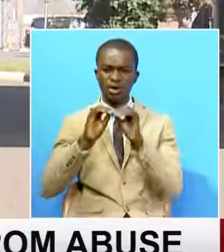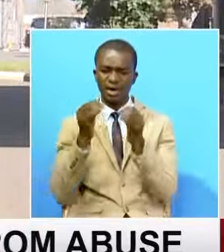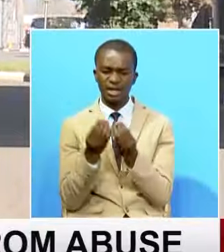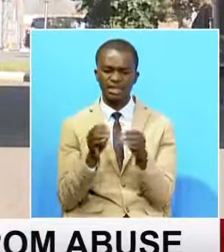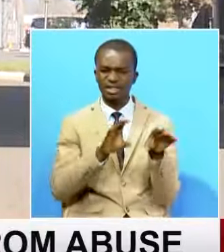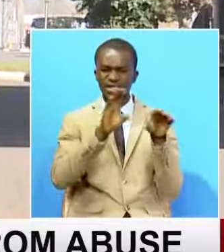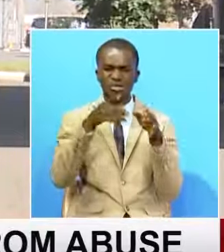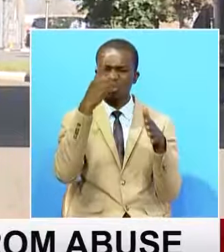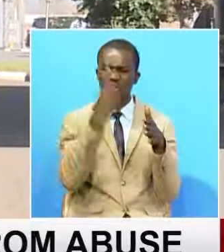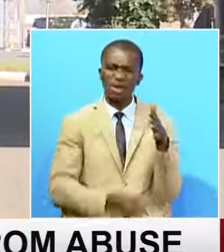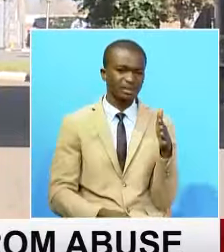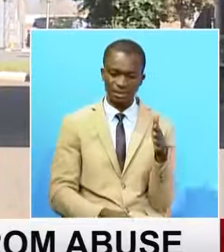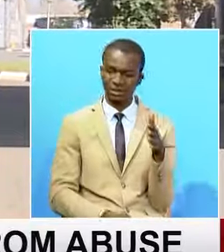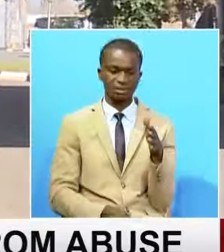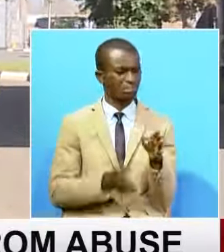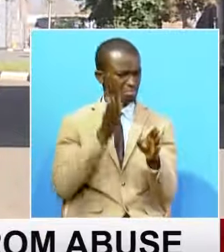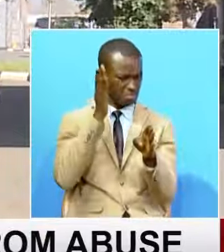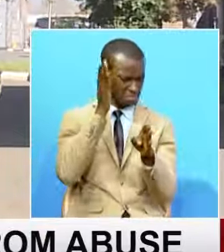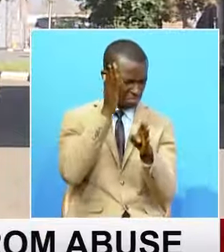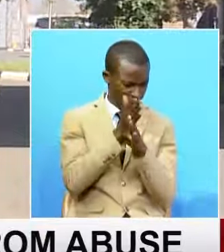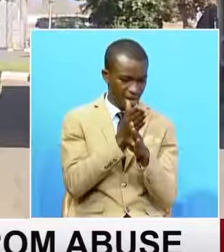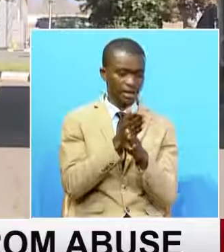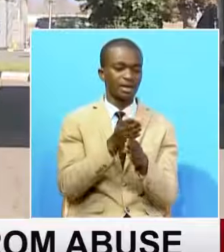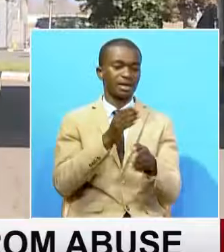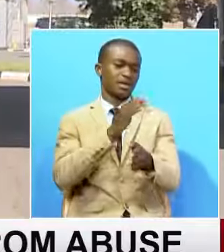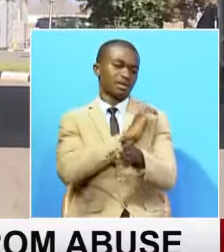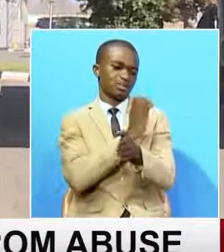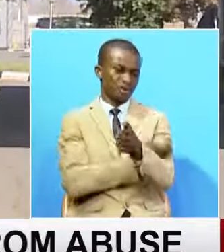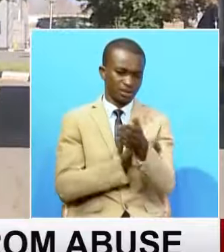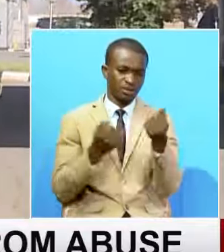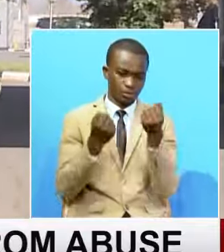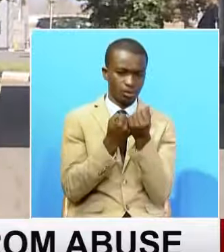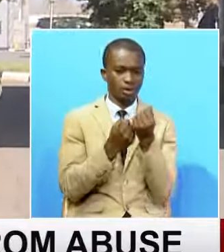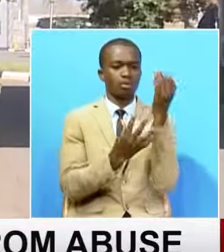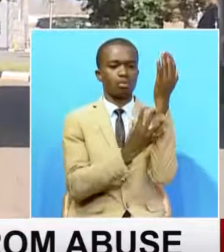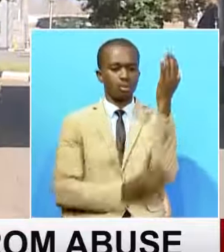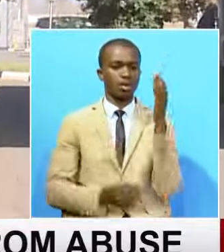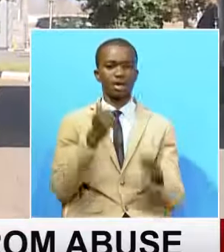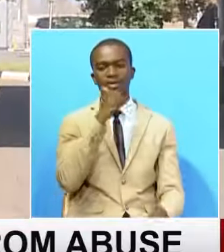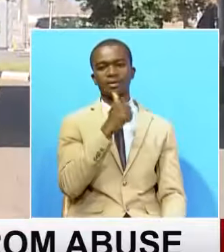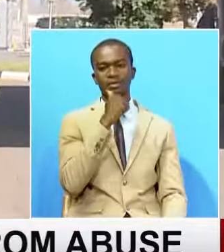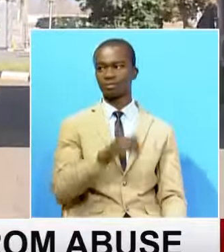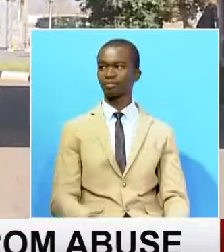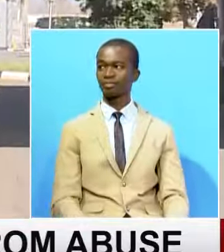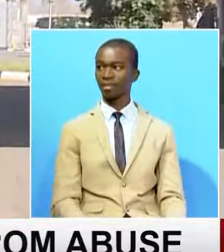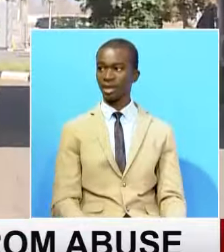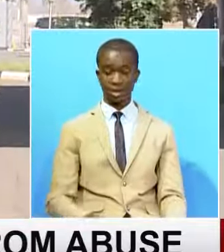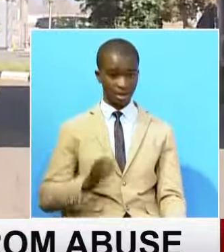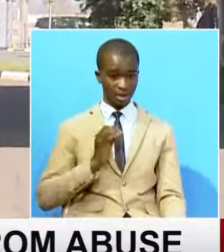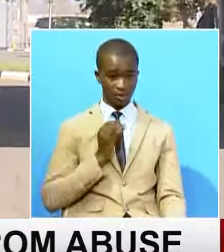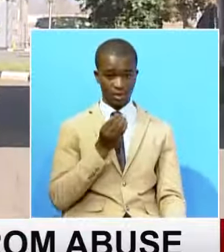vulnerable girls. And Mothers Without Borders is the organization that is implementing a program called Be That Girl. So this